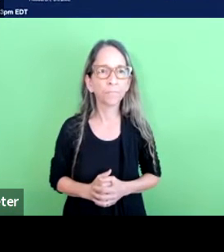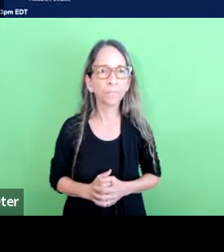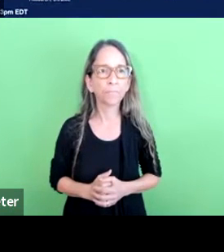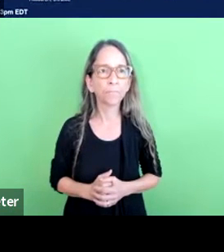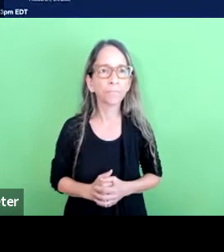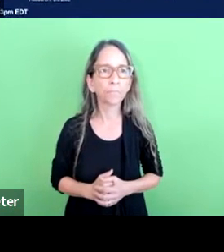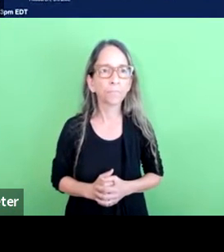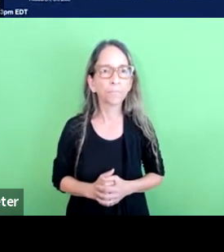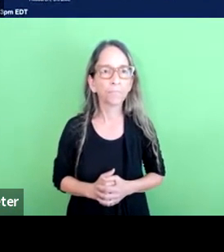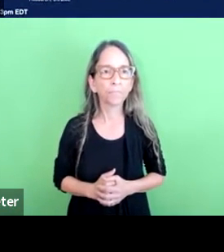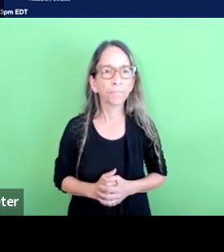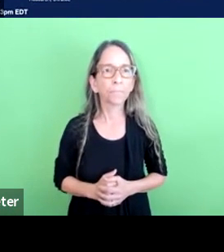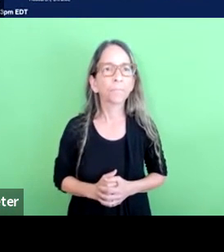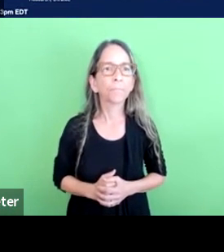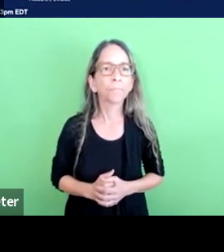Oh.